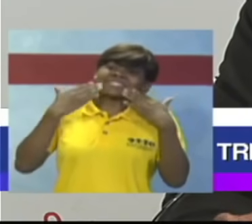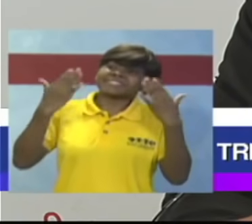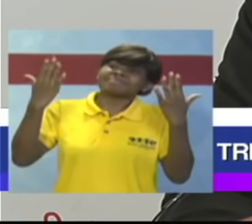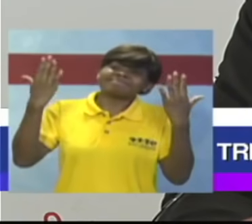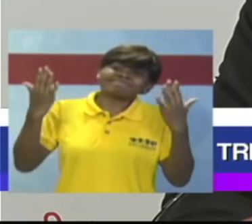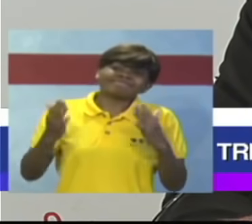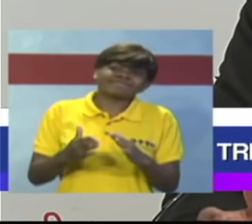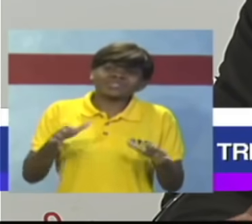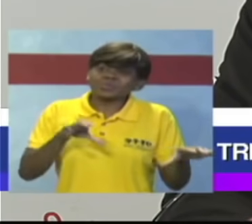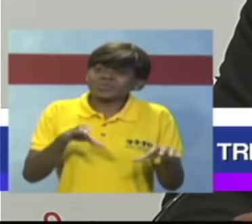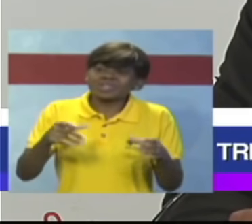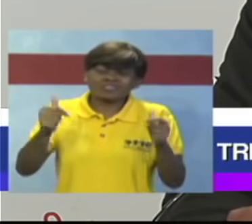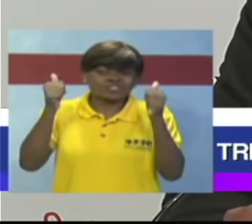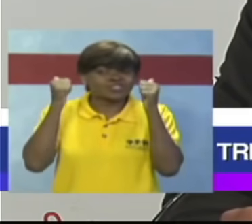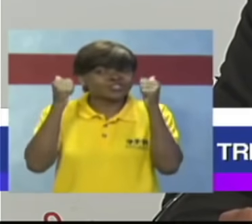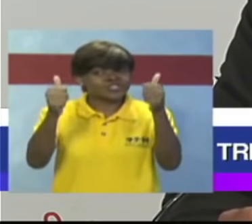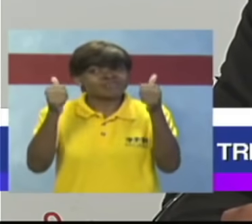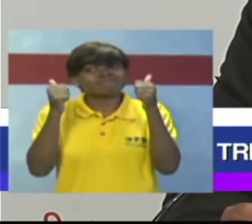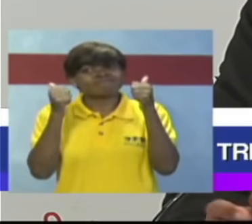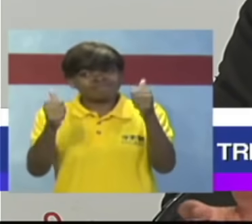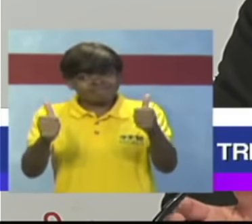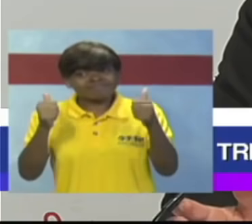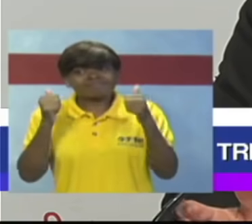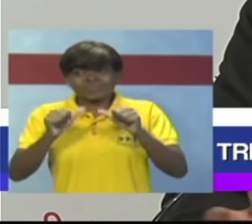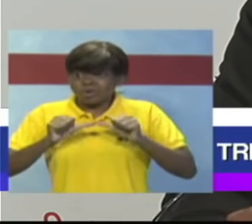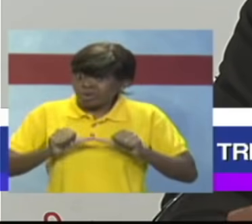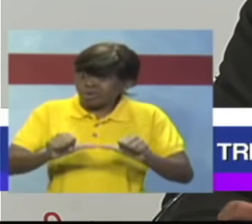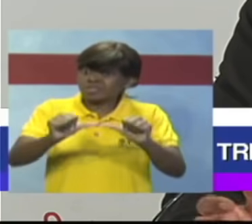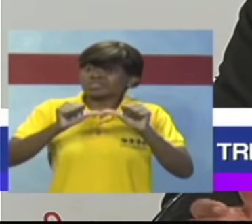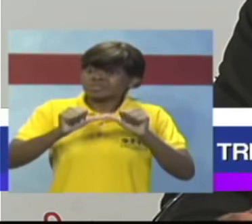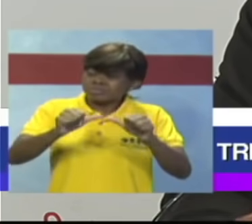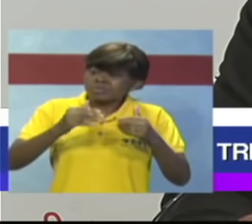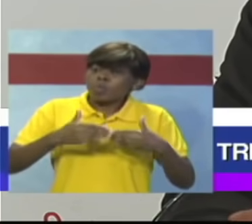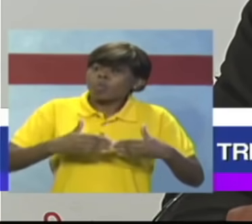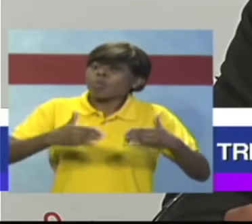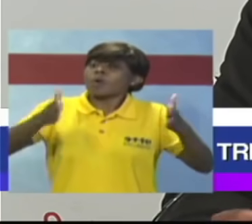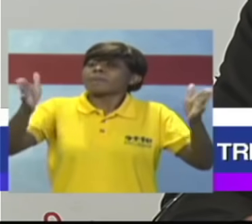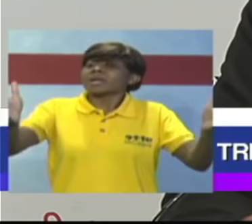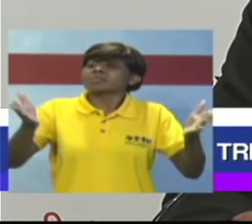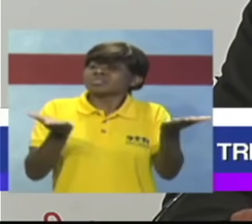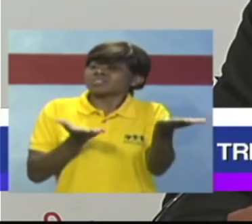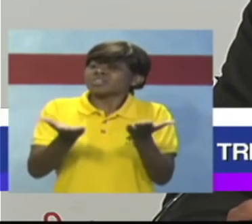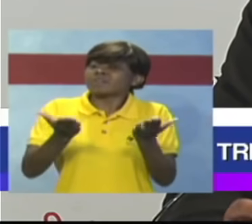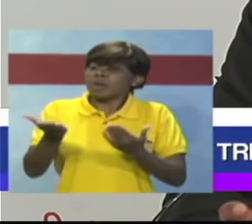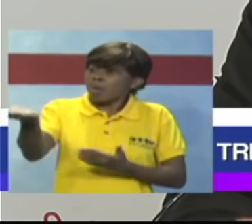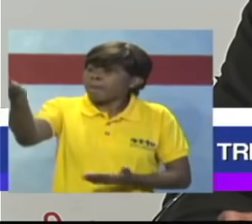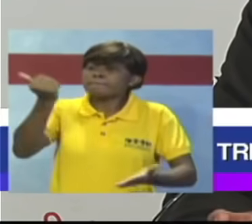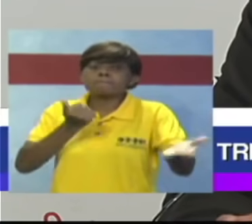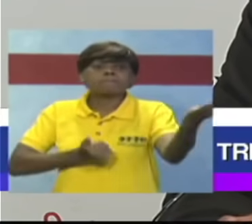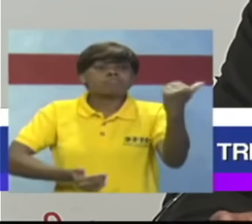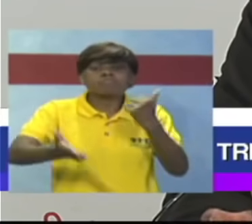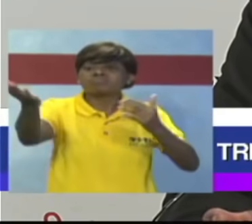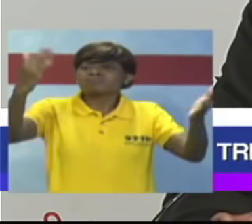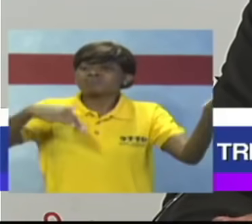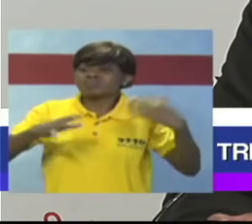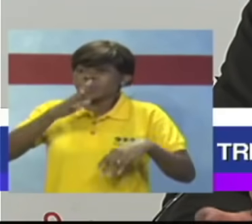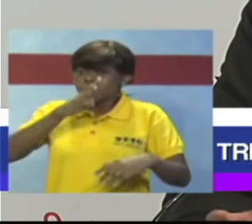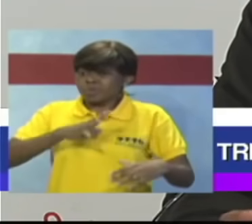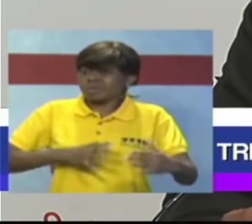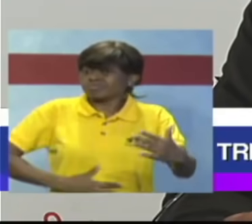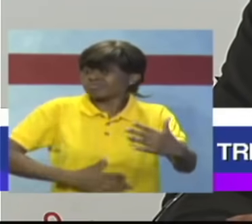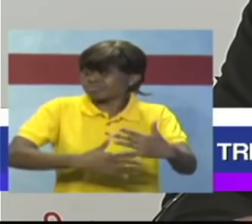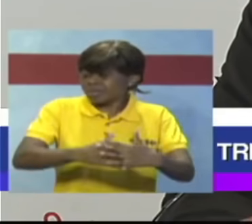do with the maternity and newborn services. We have kept things open. We are continuing to meet what are called the